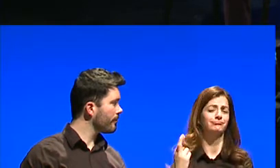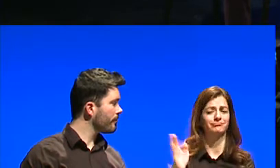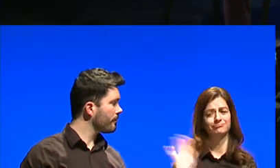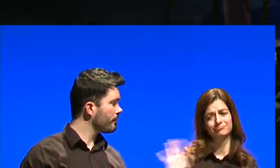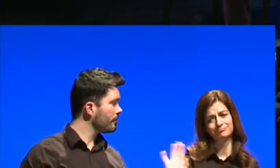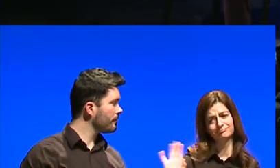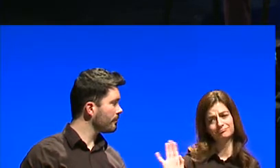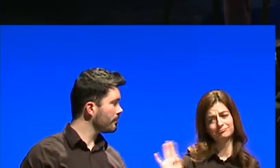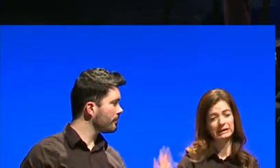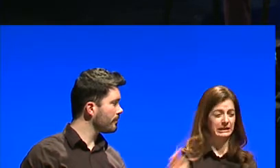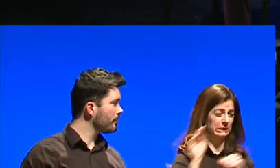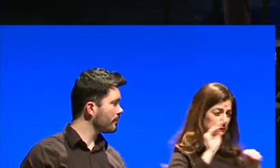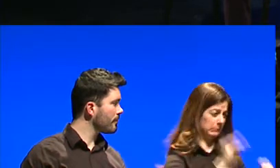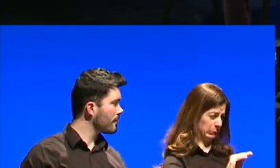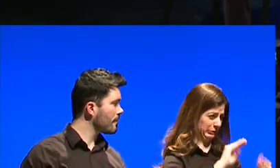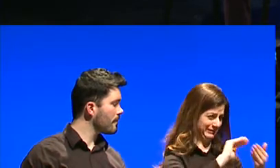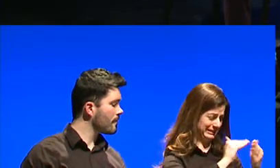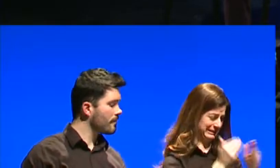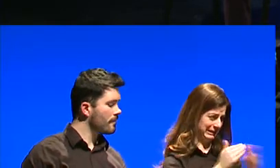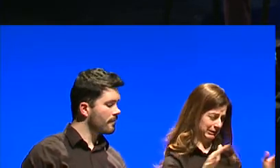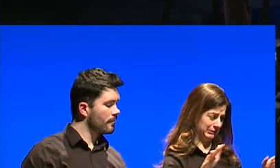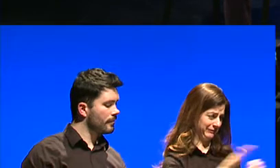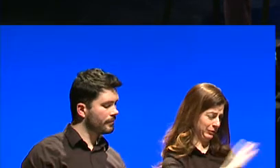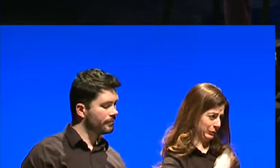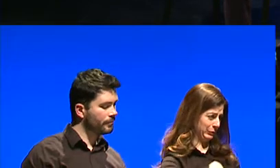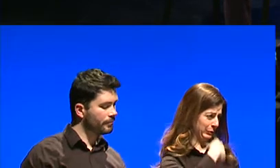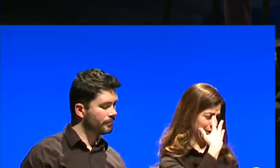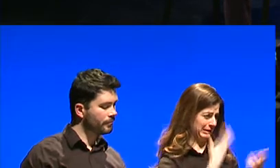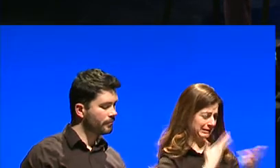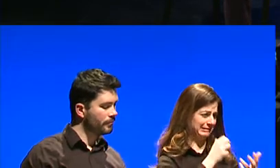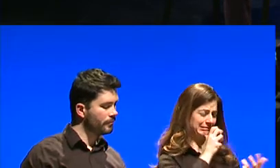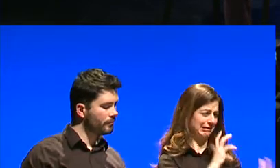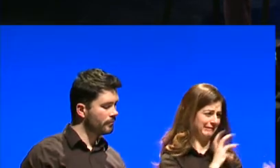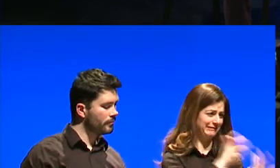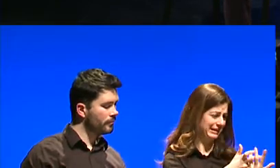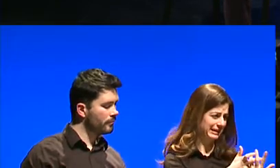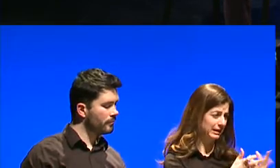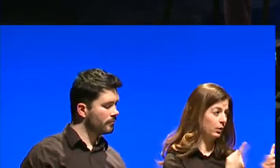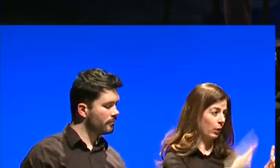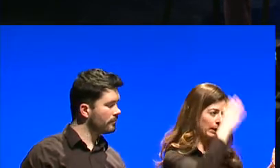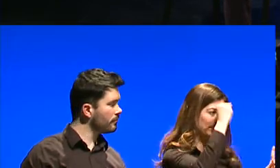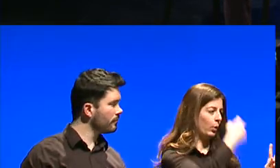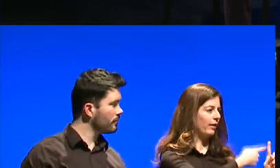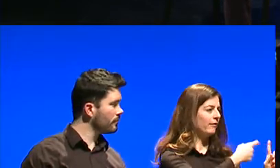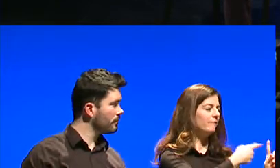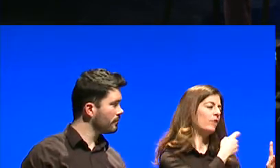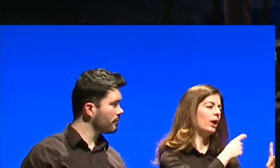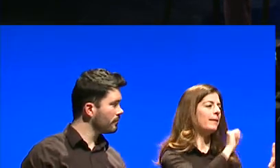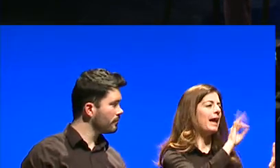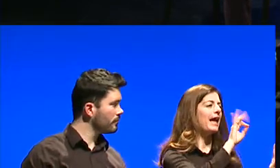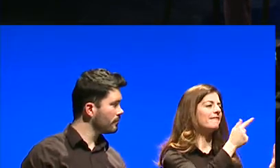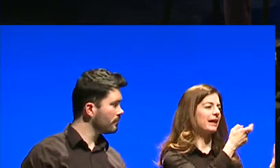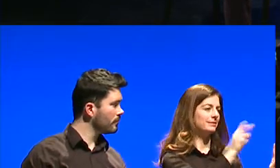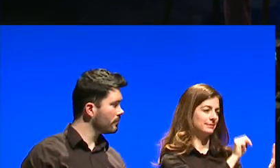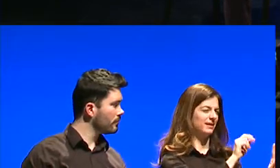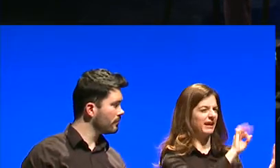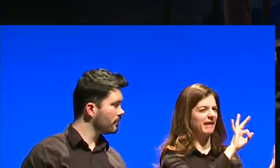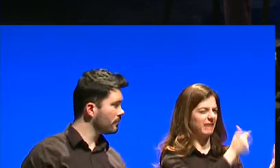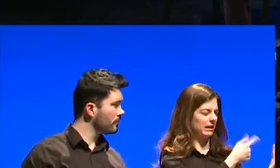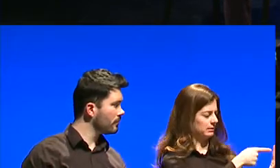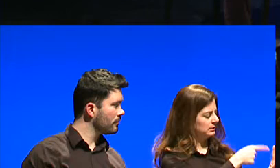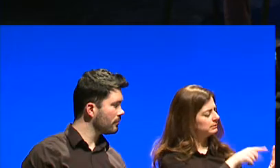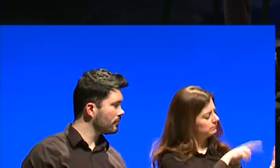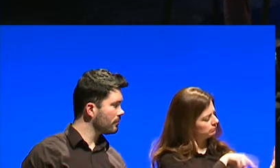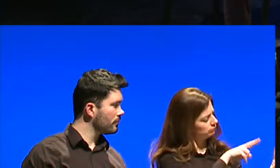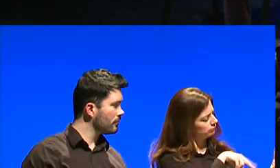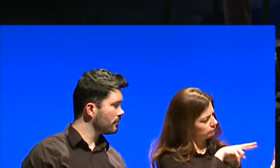feels like an all-white town. I don't really fit in. At school, there's a boy named Faisal. He's from Afghanistan. He keeps himself and studies hard.